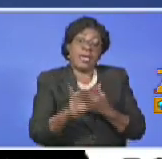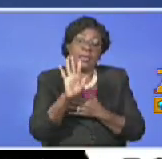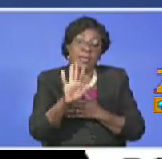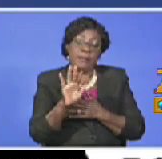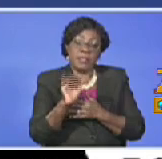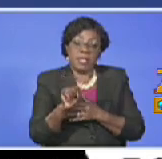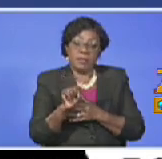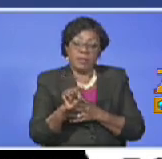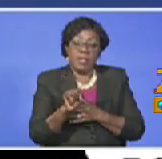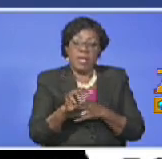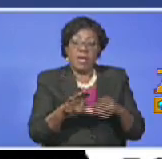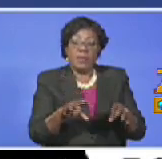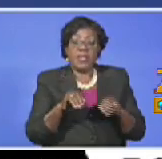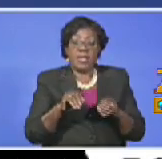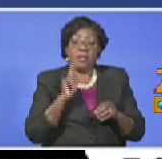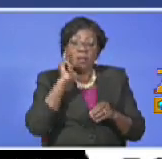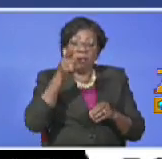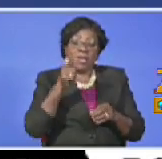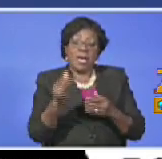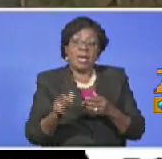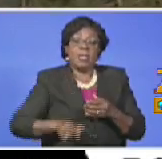takes a look at gun safety.